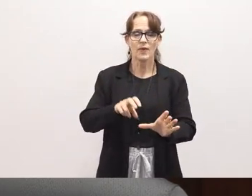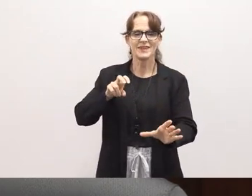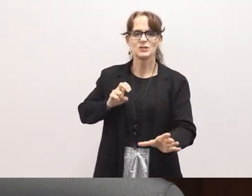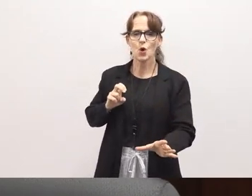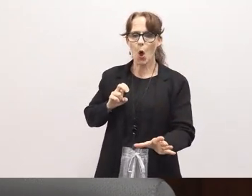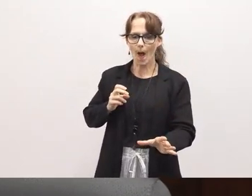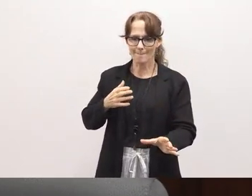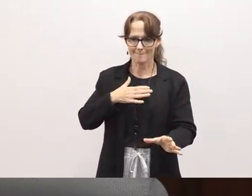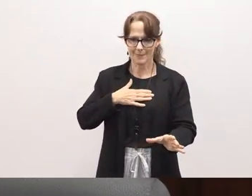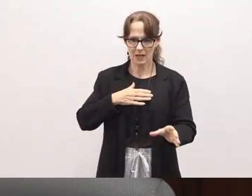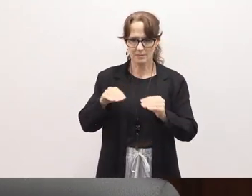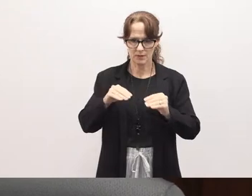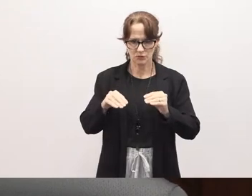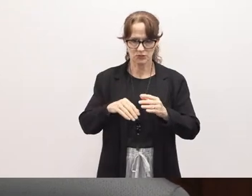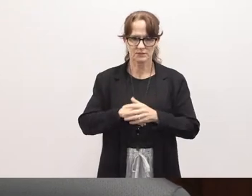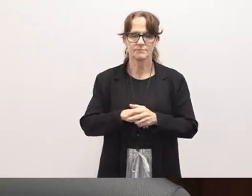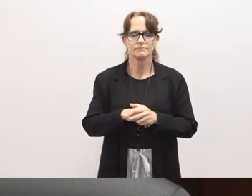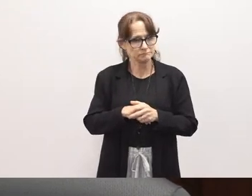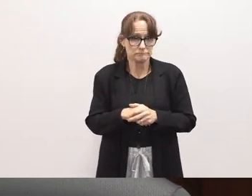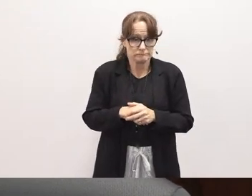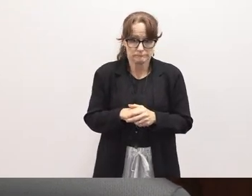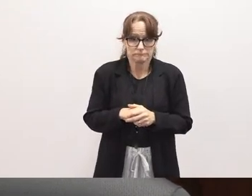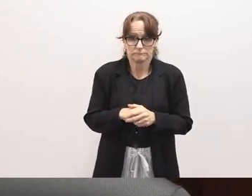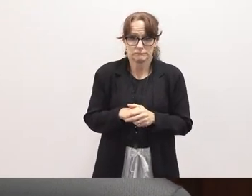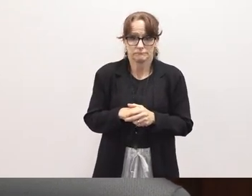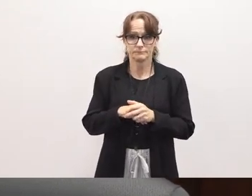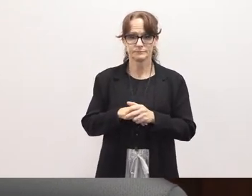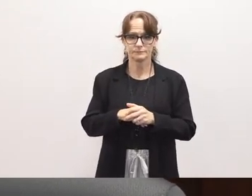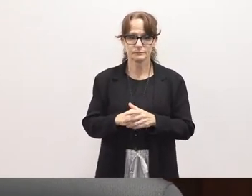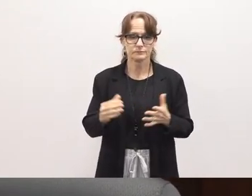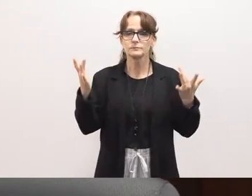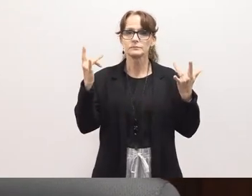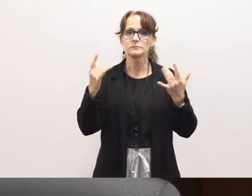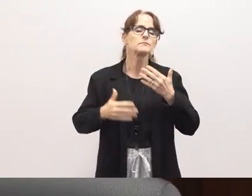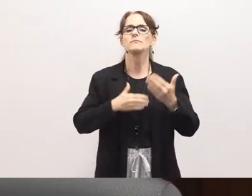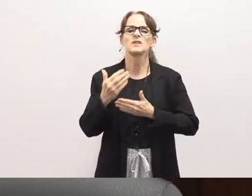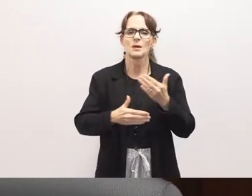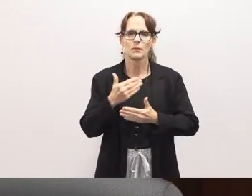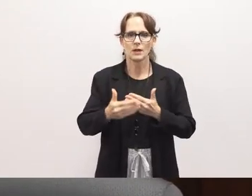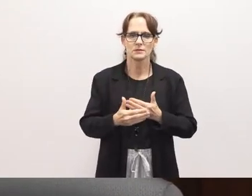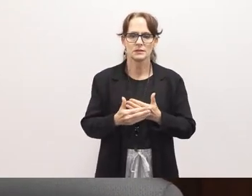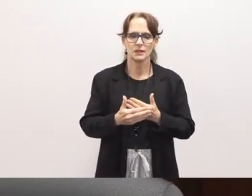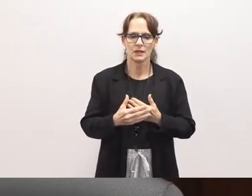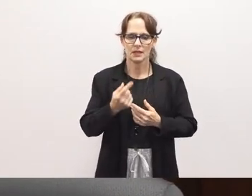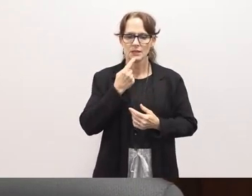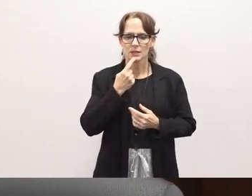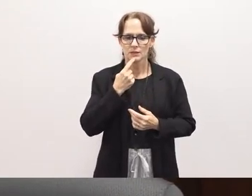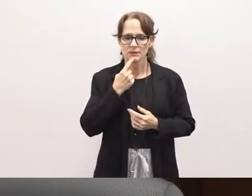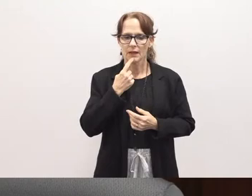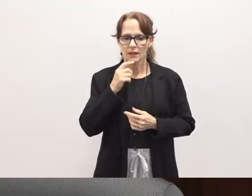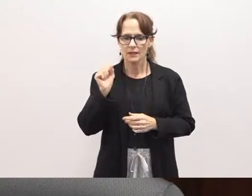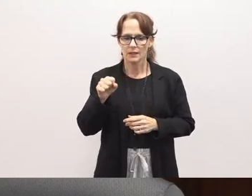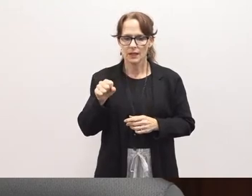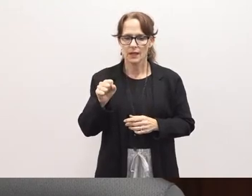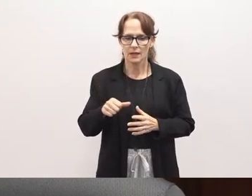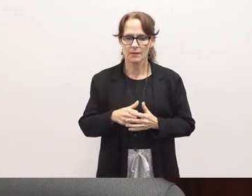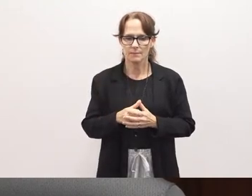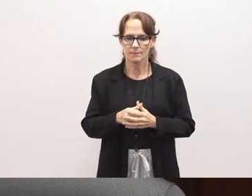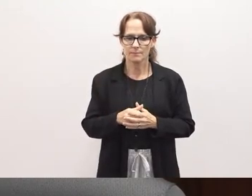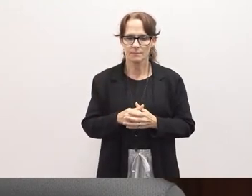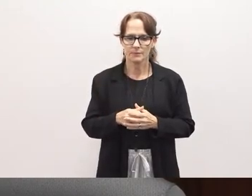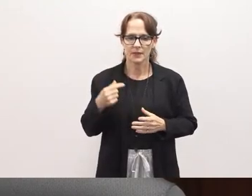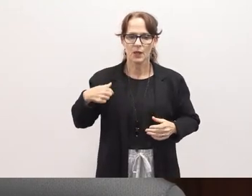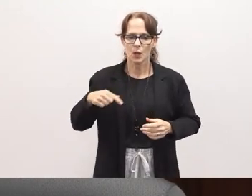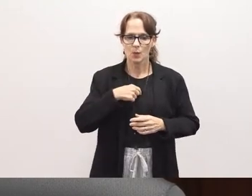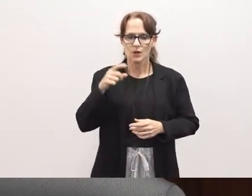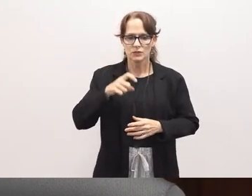sorry. My motion. Because of the process that you eloquently spoke to, Mr. Otto, which is we